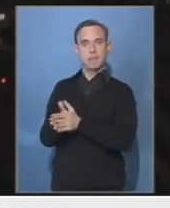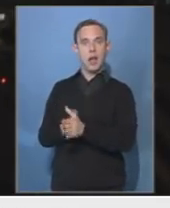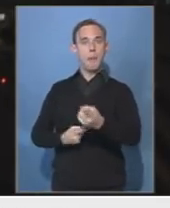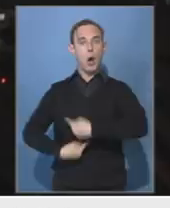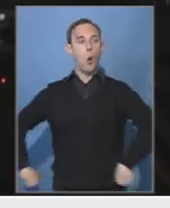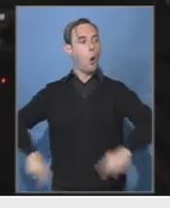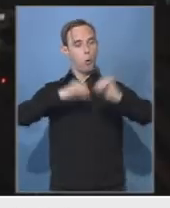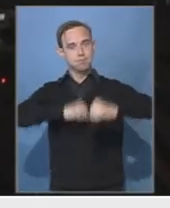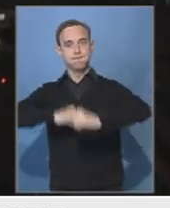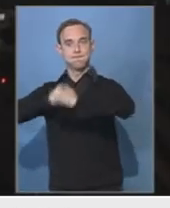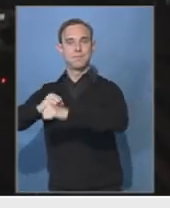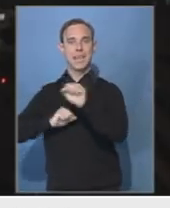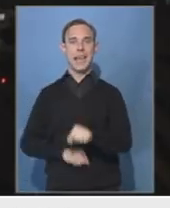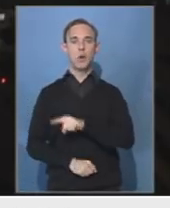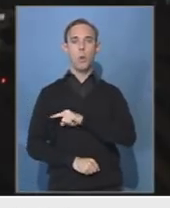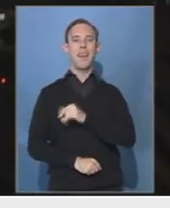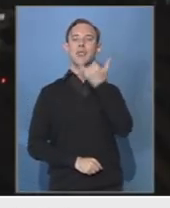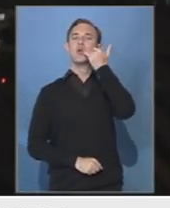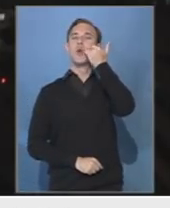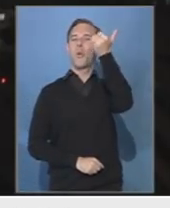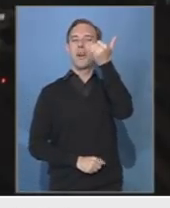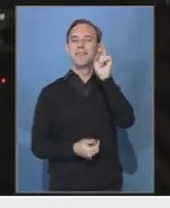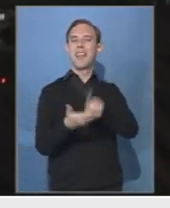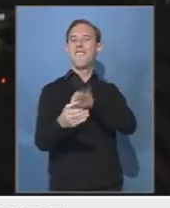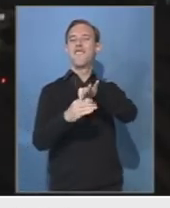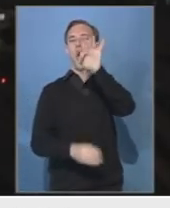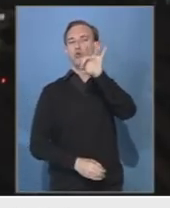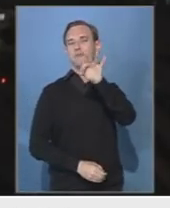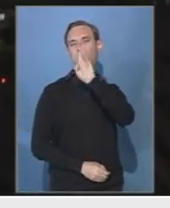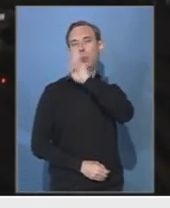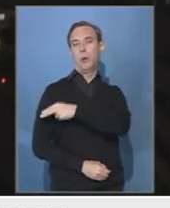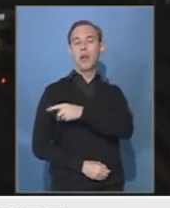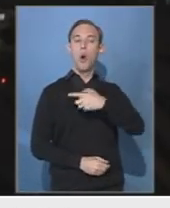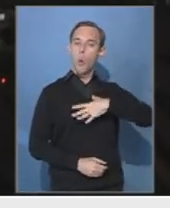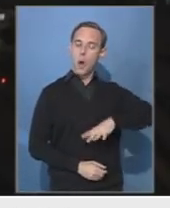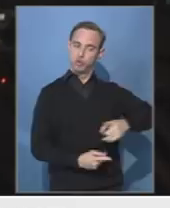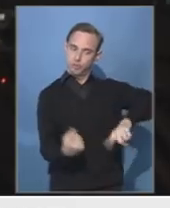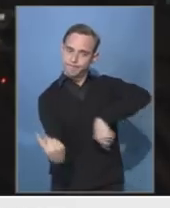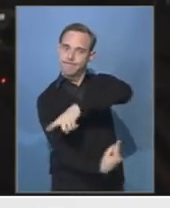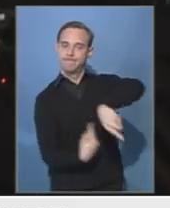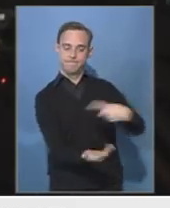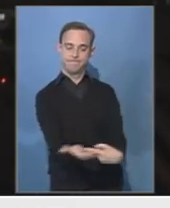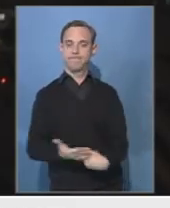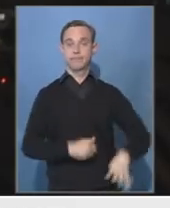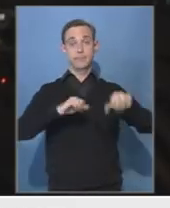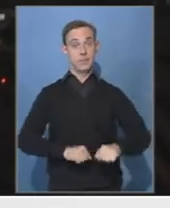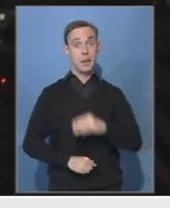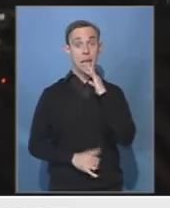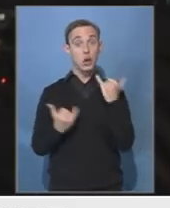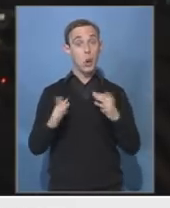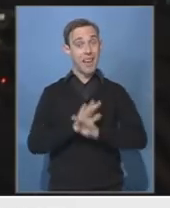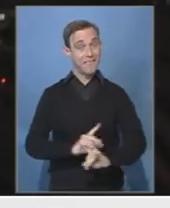they don't have to vote, that they get to some form of consensus. So we might not even have a decision tonight. We might only have it